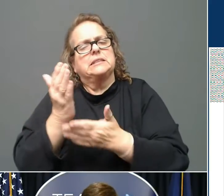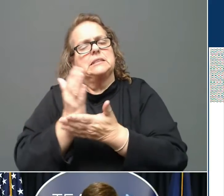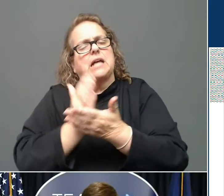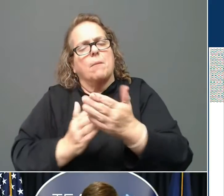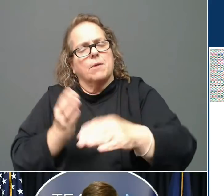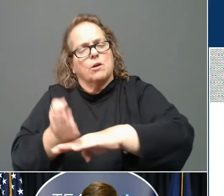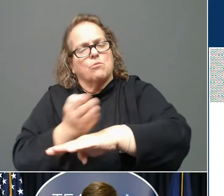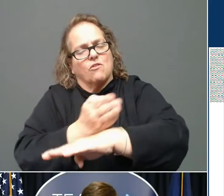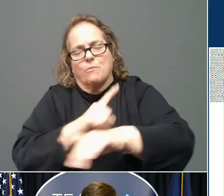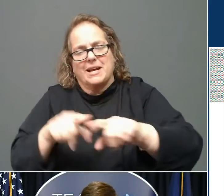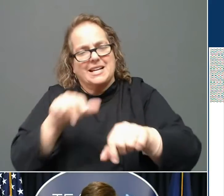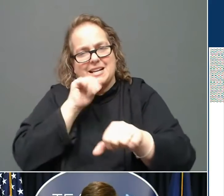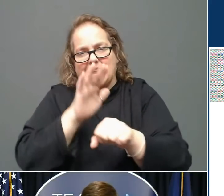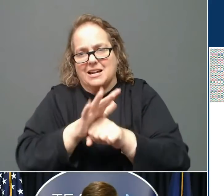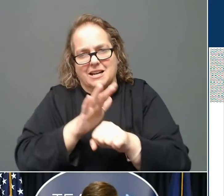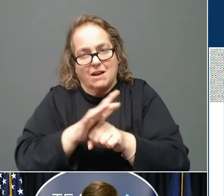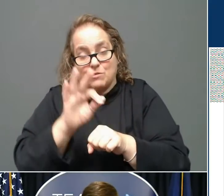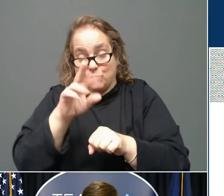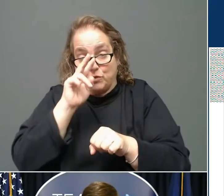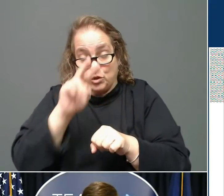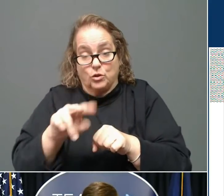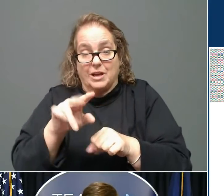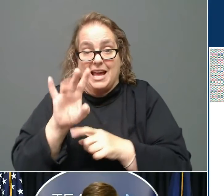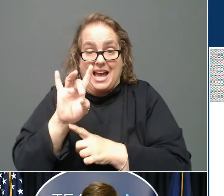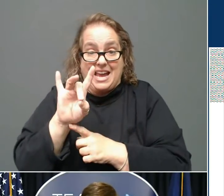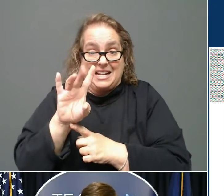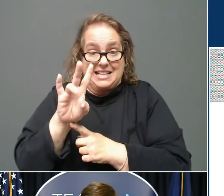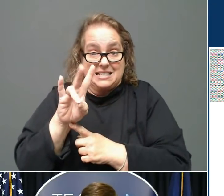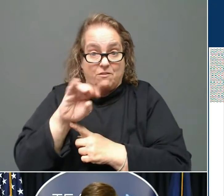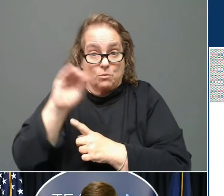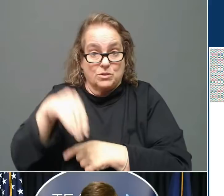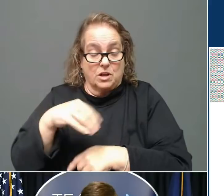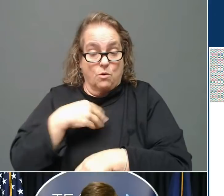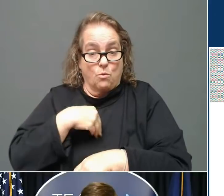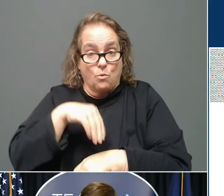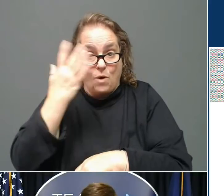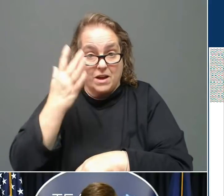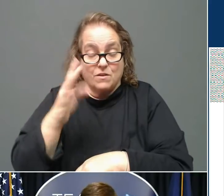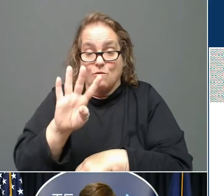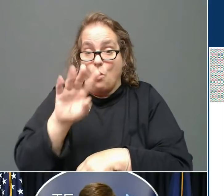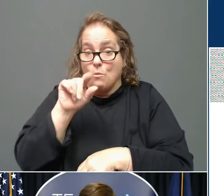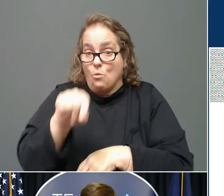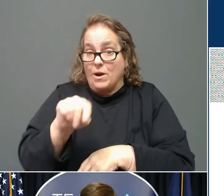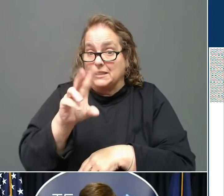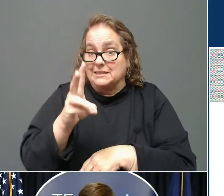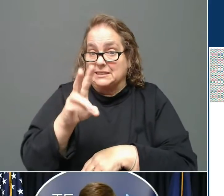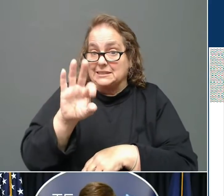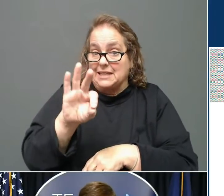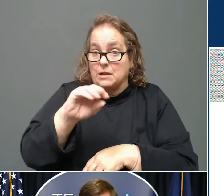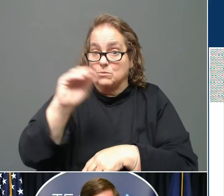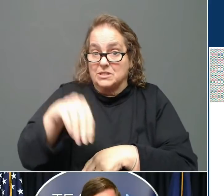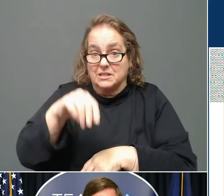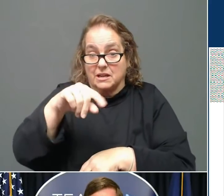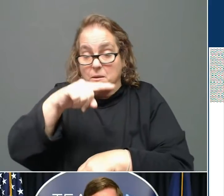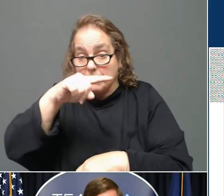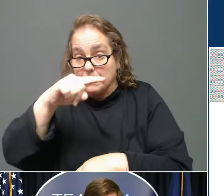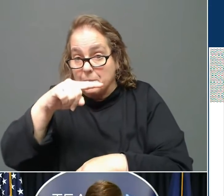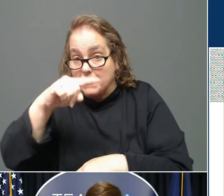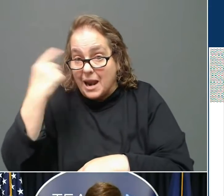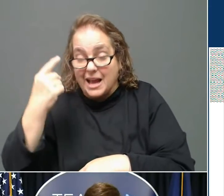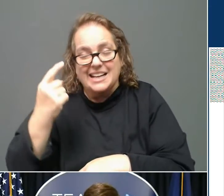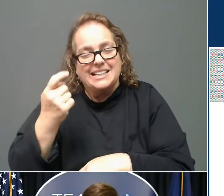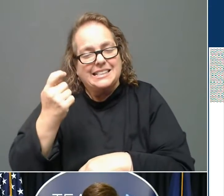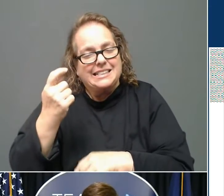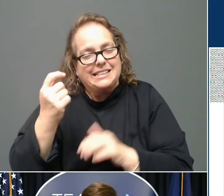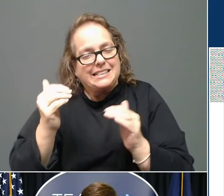enough. Looking at this breakdown, it's 87% white, 4.69% black, which is up just a hair, not